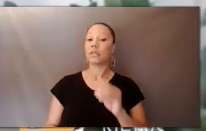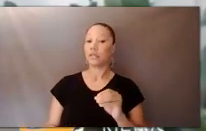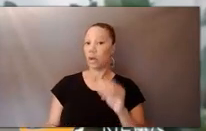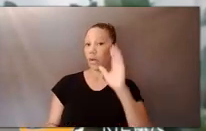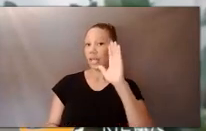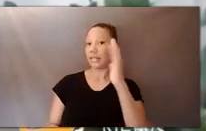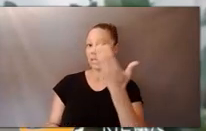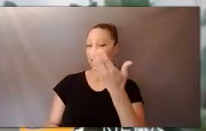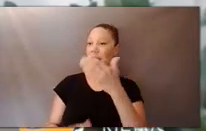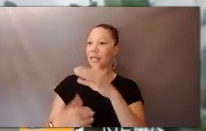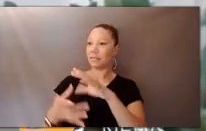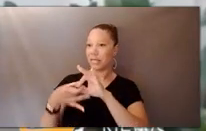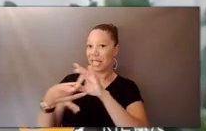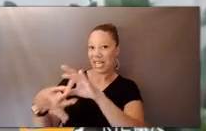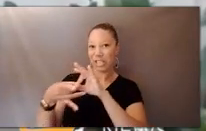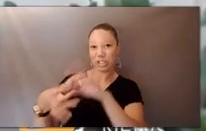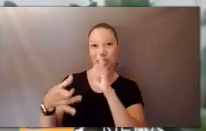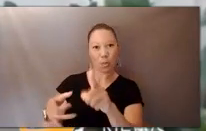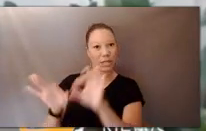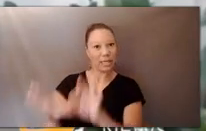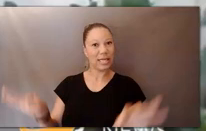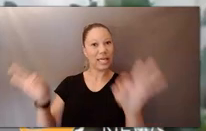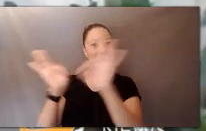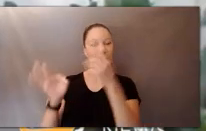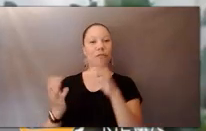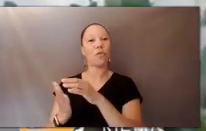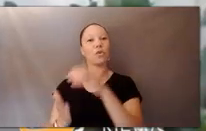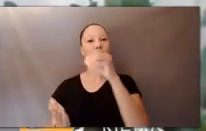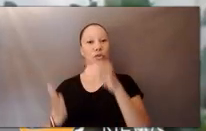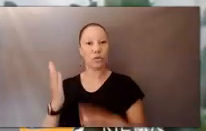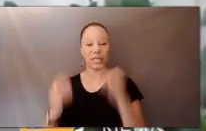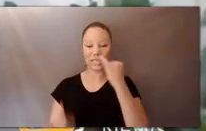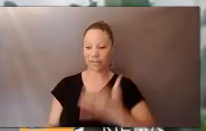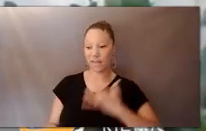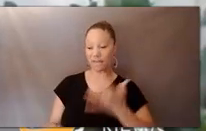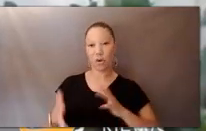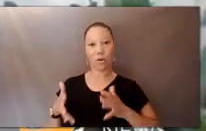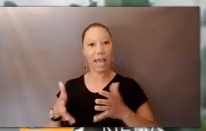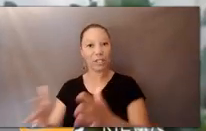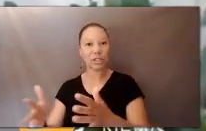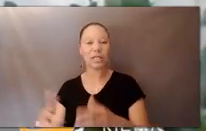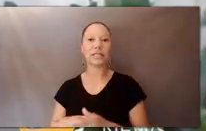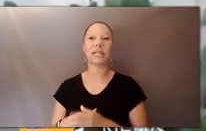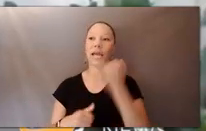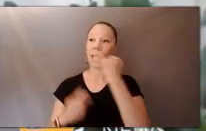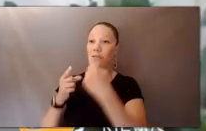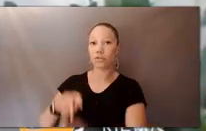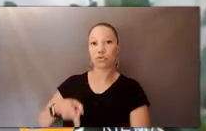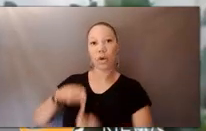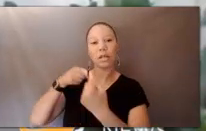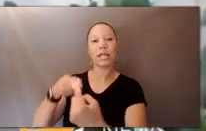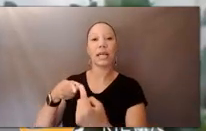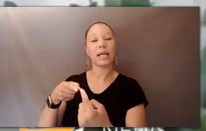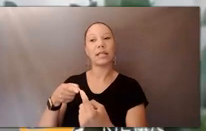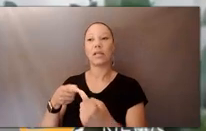those connections is really key for students who are feeling anxious, students who are just struggling,